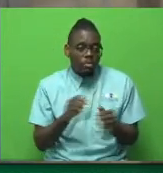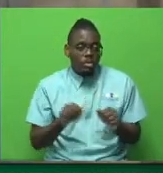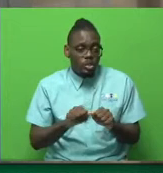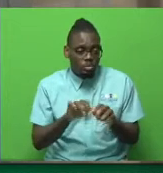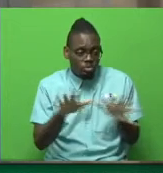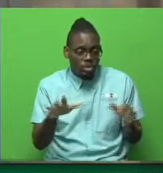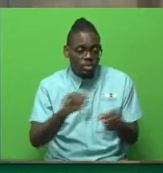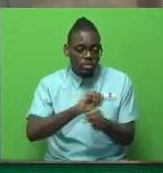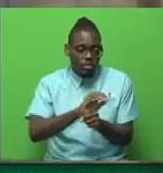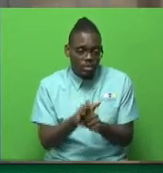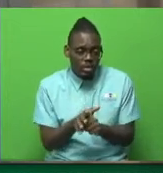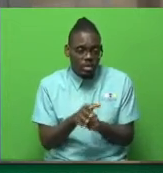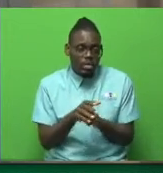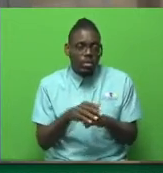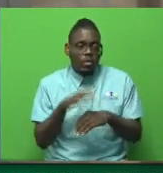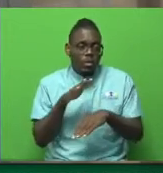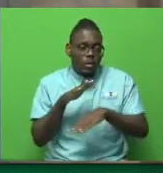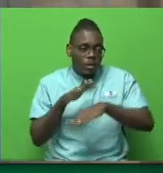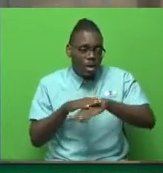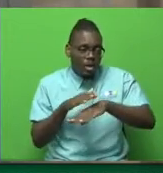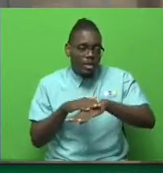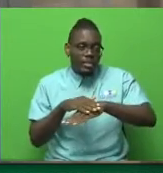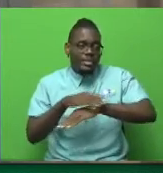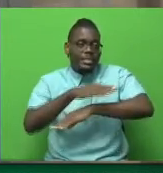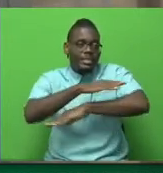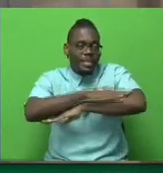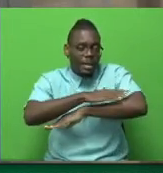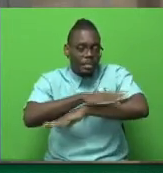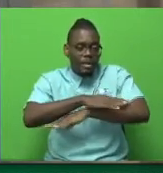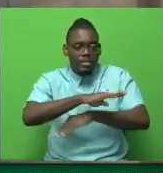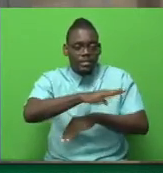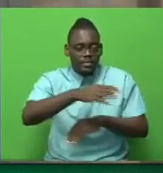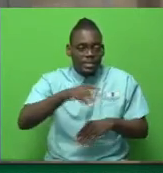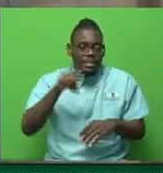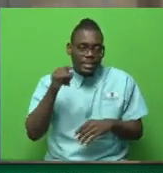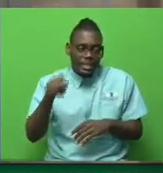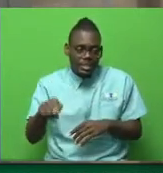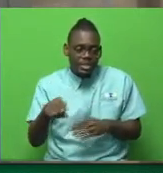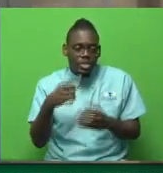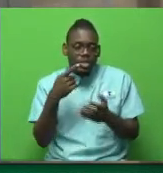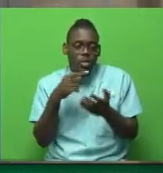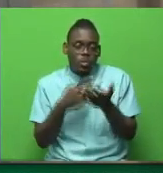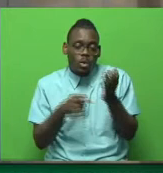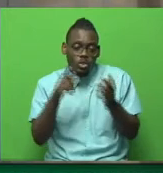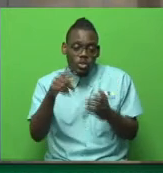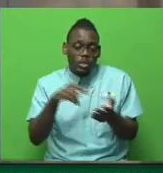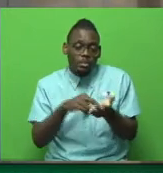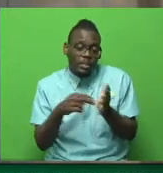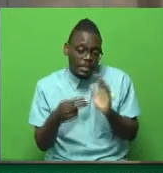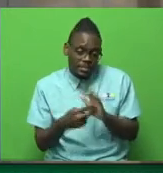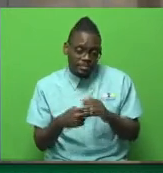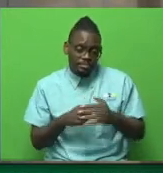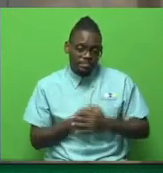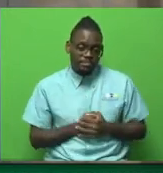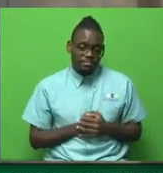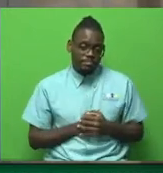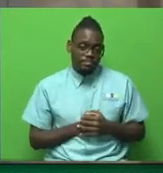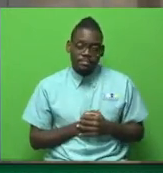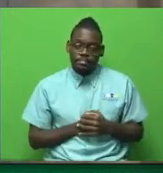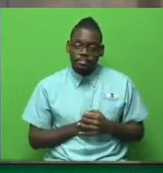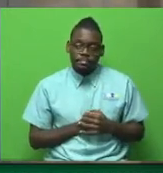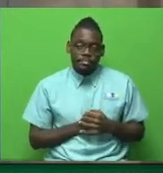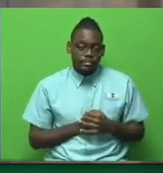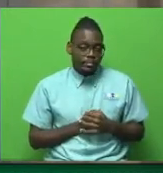surfaces and that is all that you're trying to allude to so in the temperate countries around the world Deputy speaker